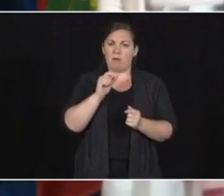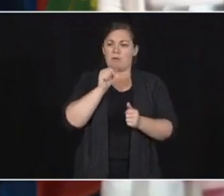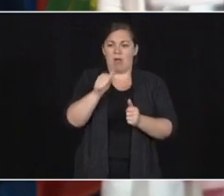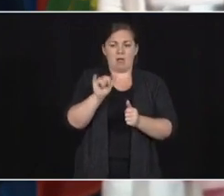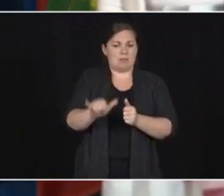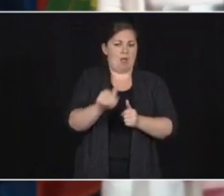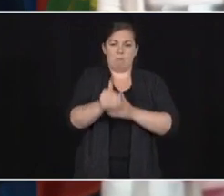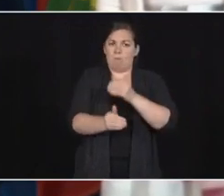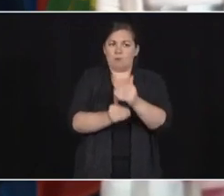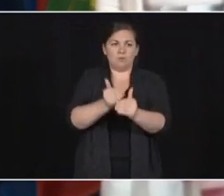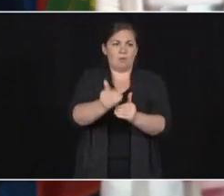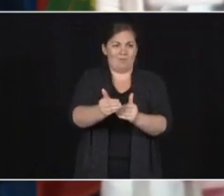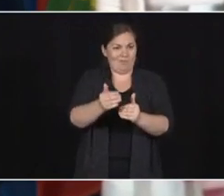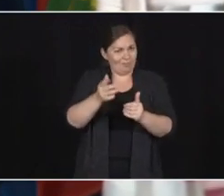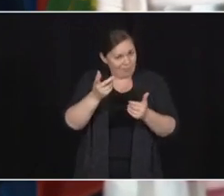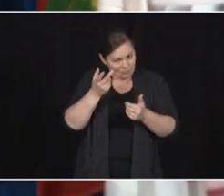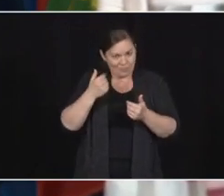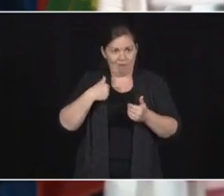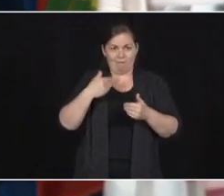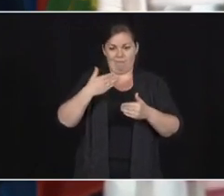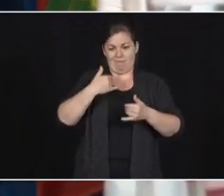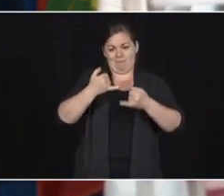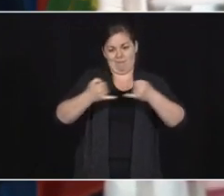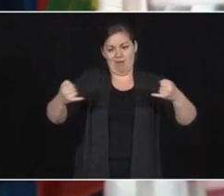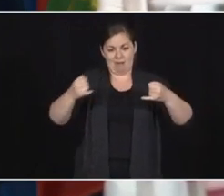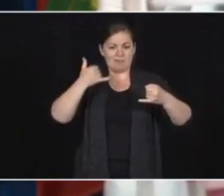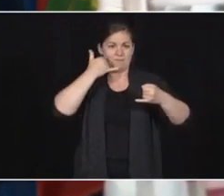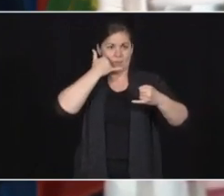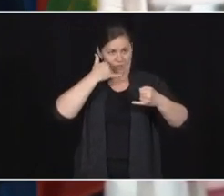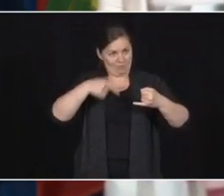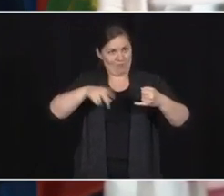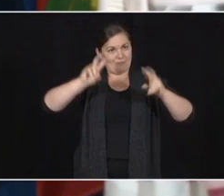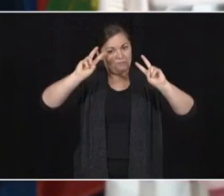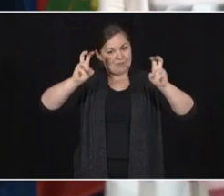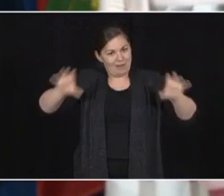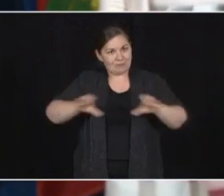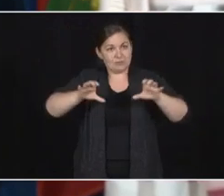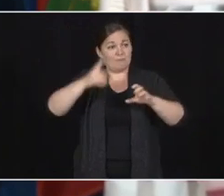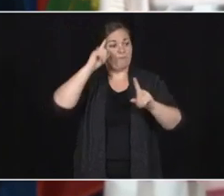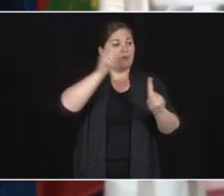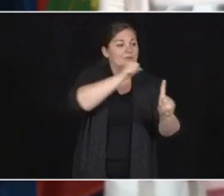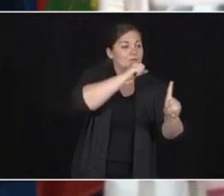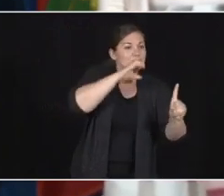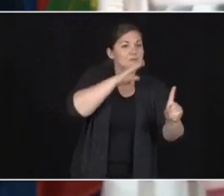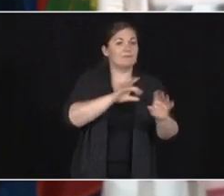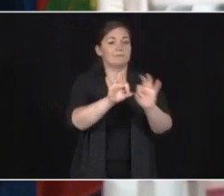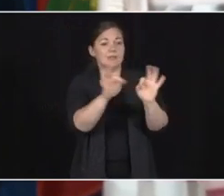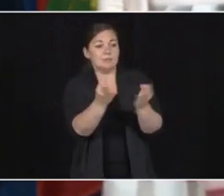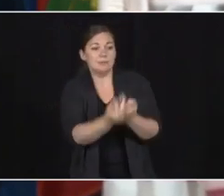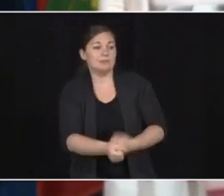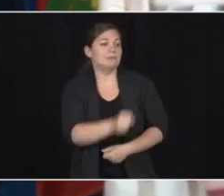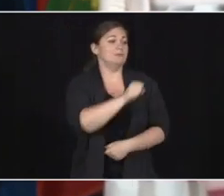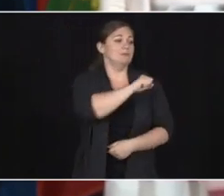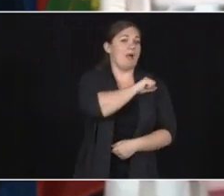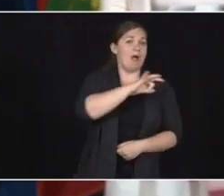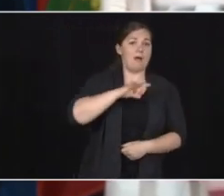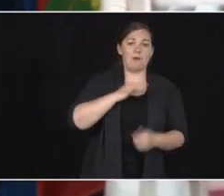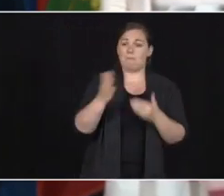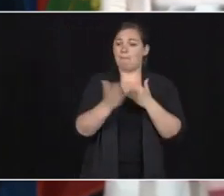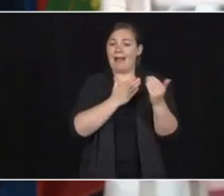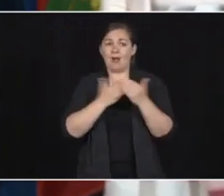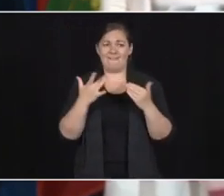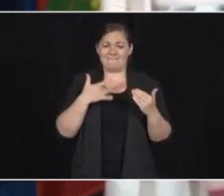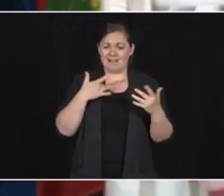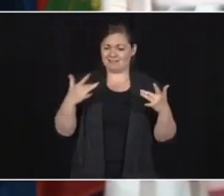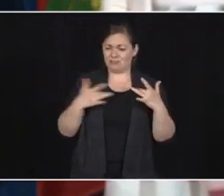action line and family support line is there for people who have concerns. It's there for staff who has concerns, and that is the process. And